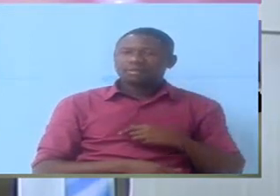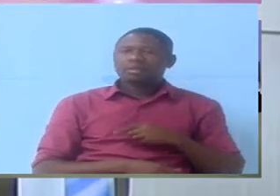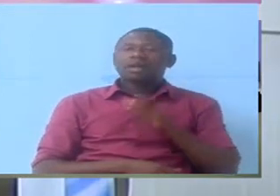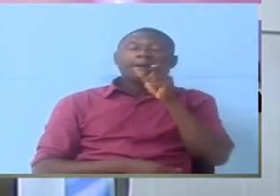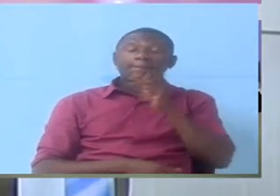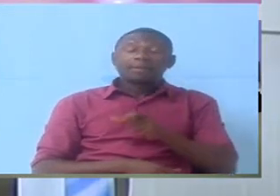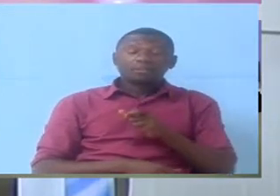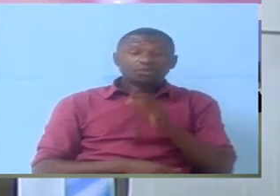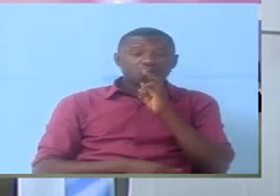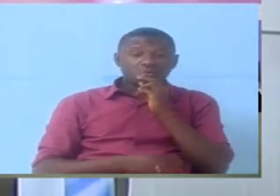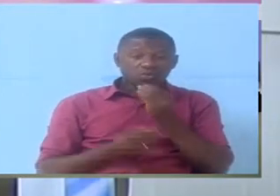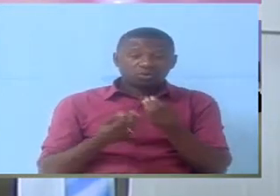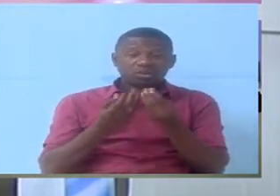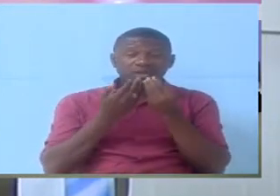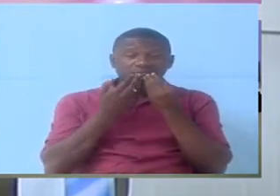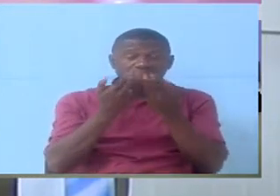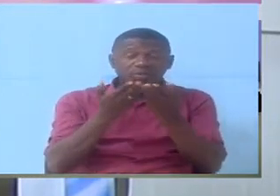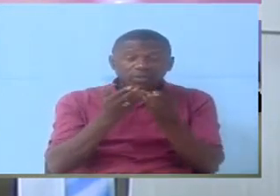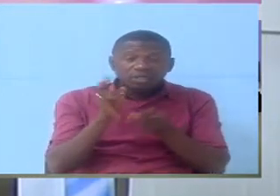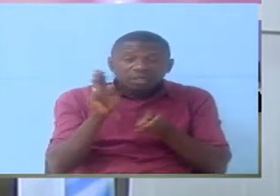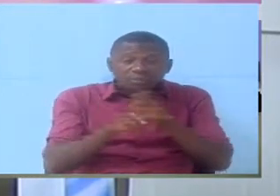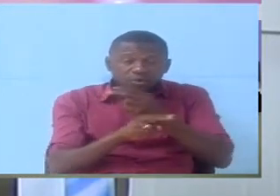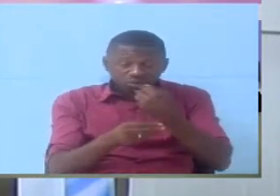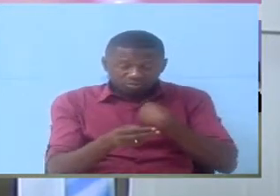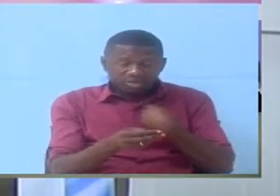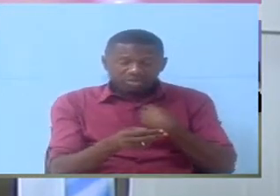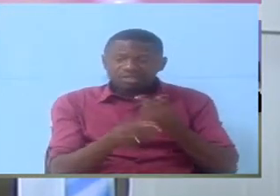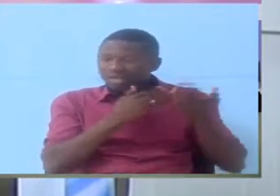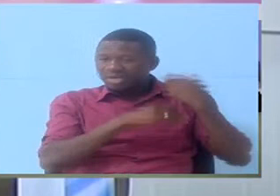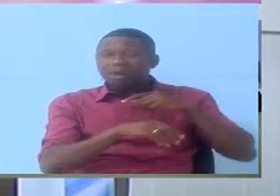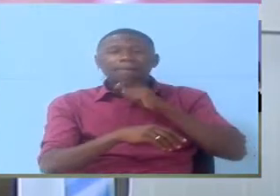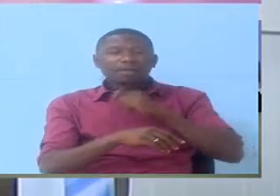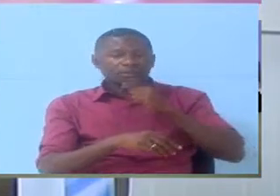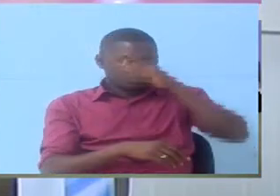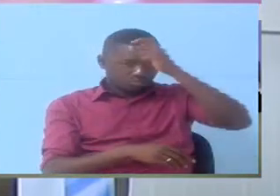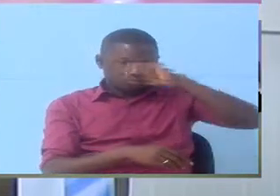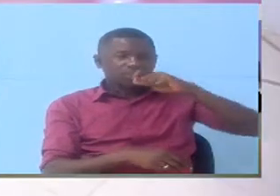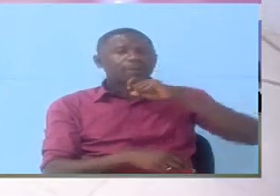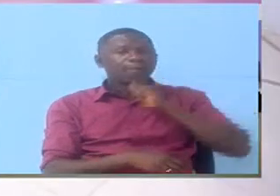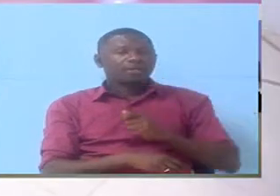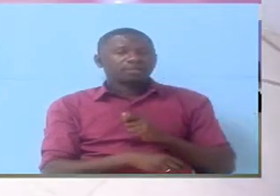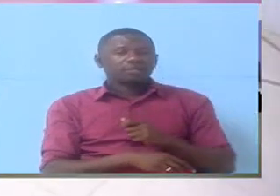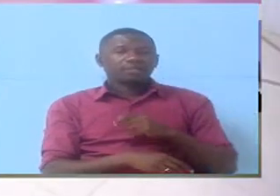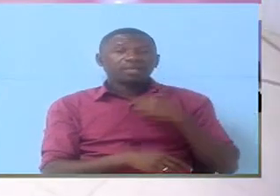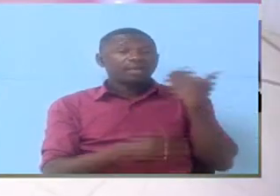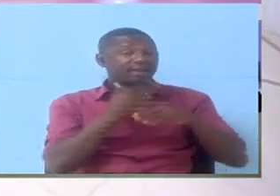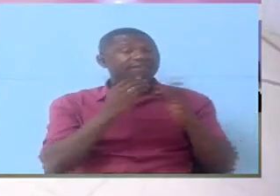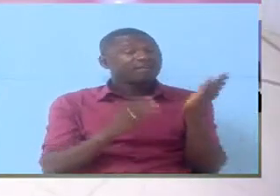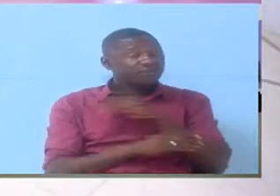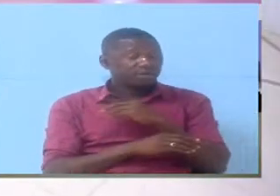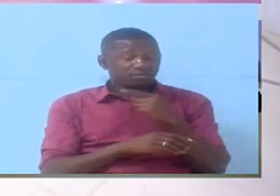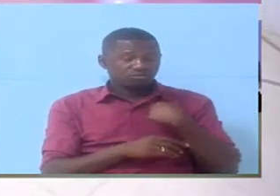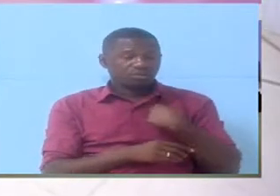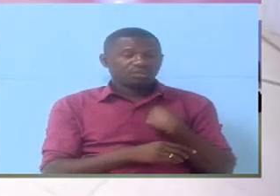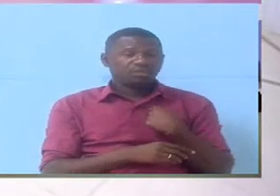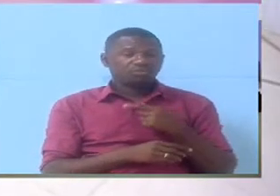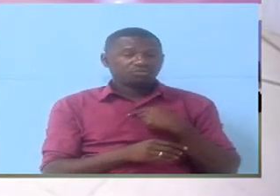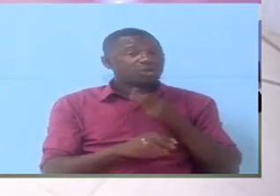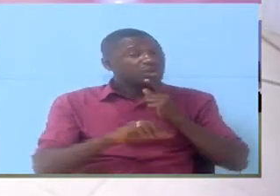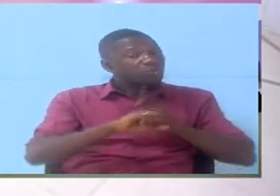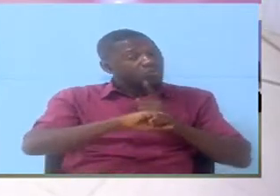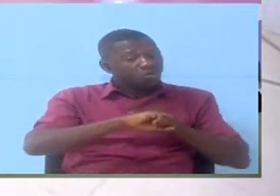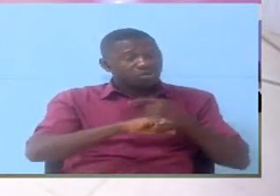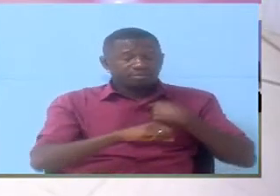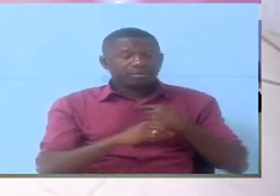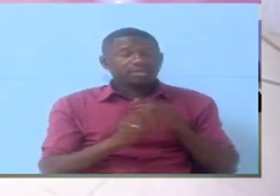Was a former police officer. Ufam fanan nene keta police wali tinu. He would not lie to me. Te faniya folanye. So he won against that. Ayendandala. But